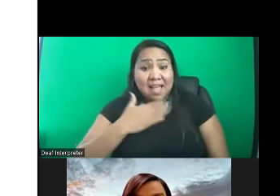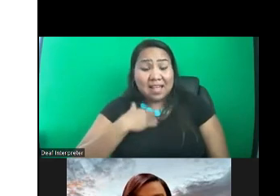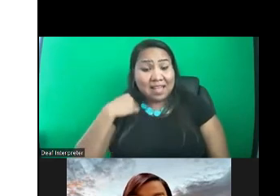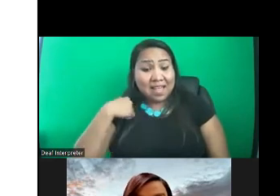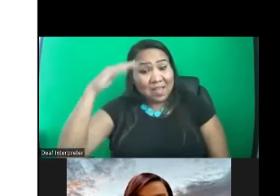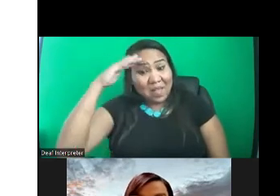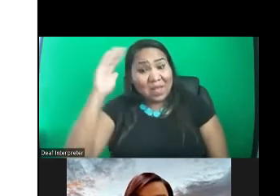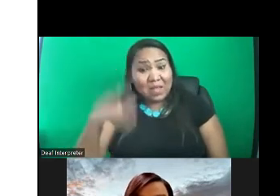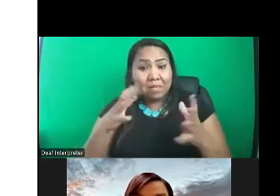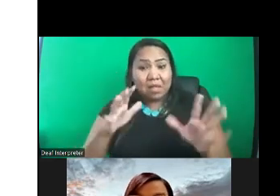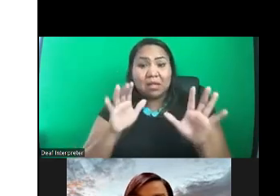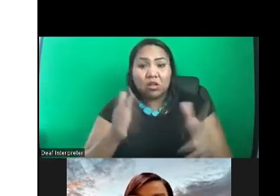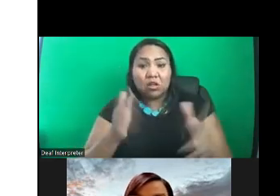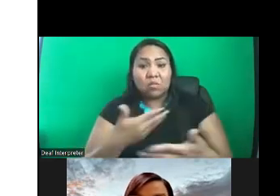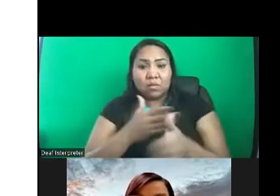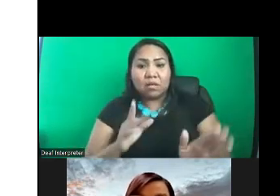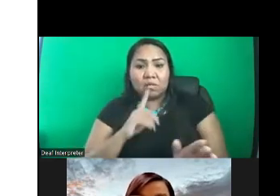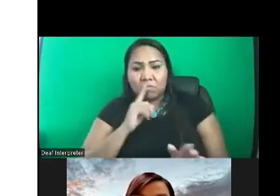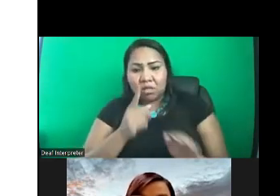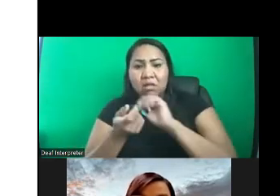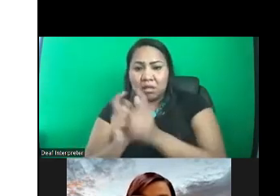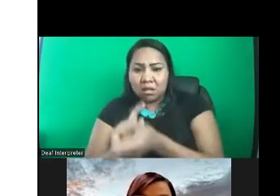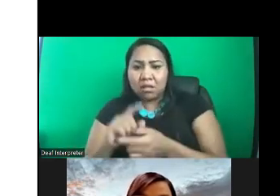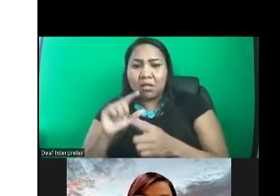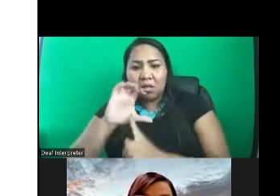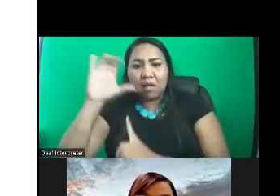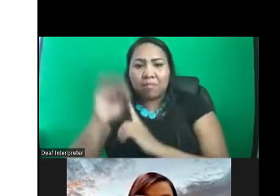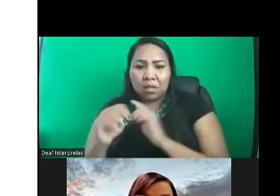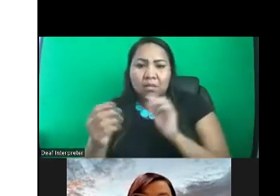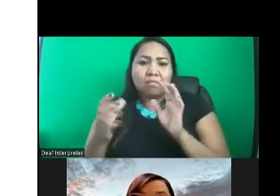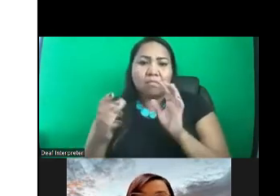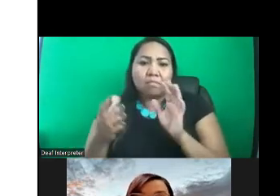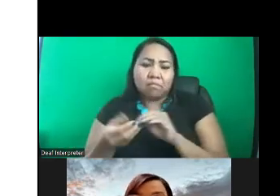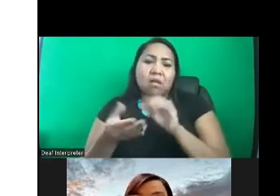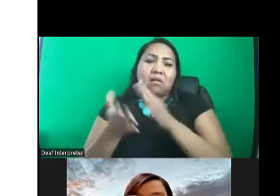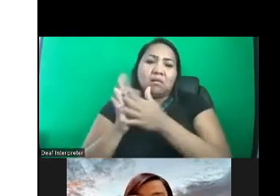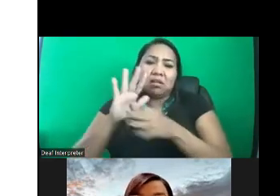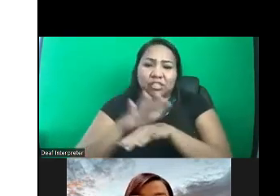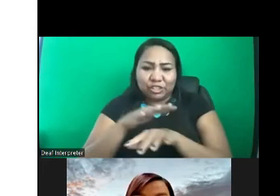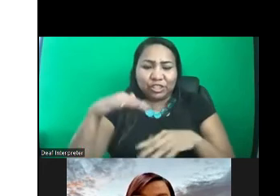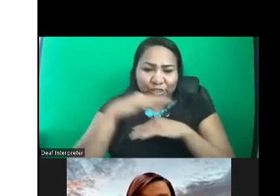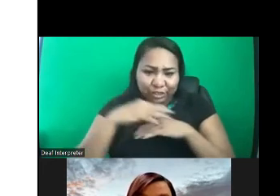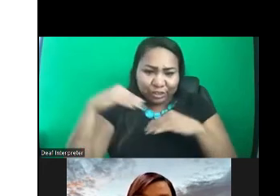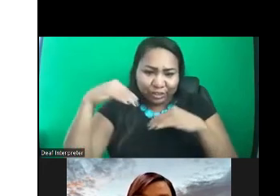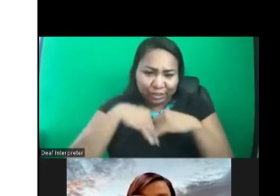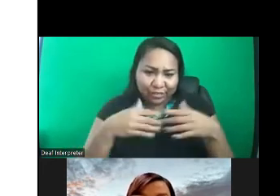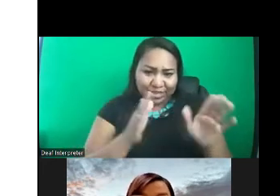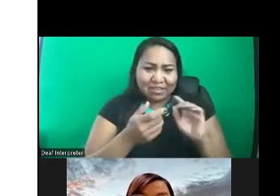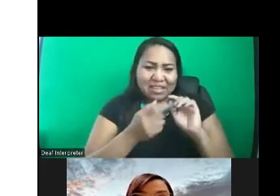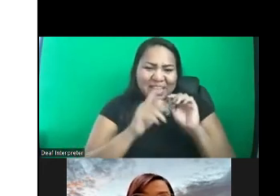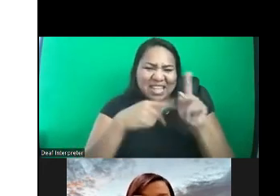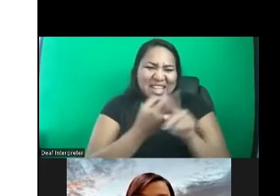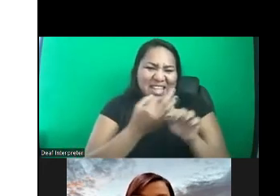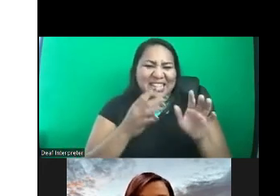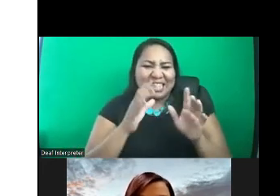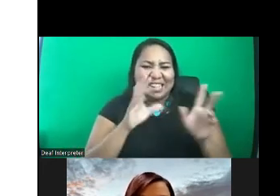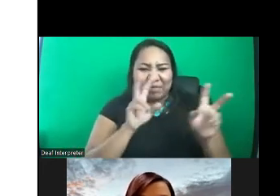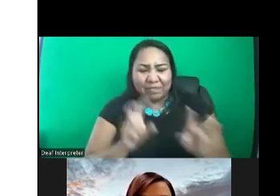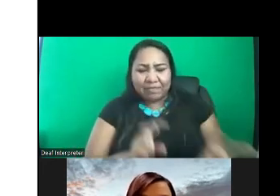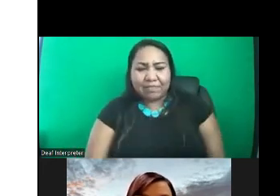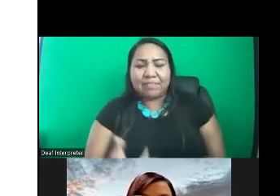indigenizing their curriculum to, hopefully bring up those types of topics. But that is something that we also offer as a site